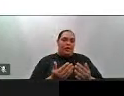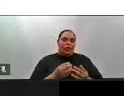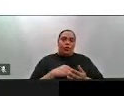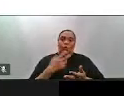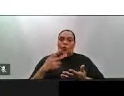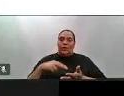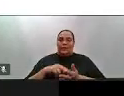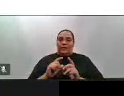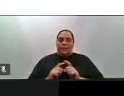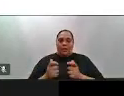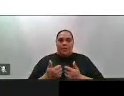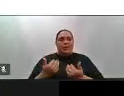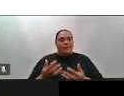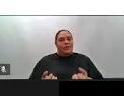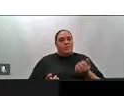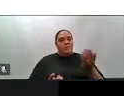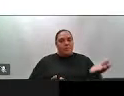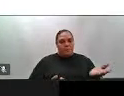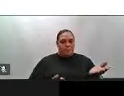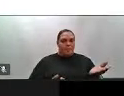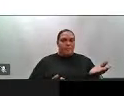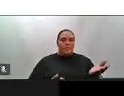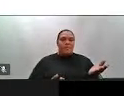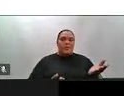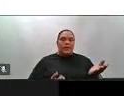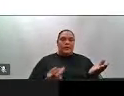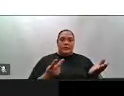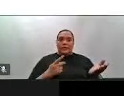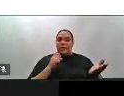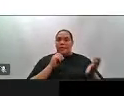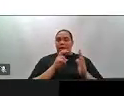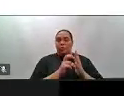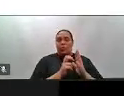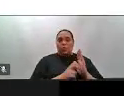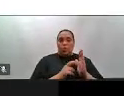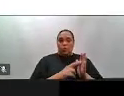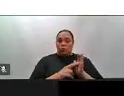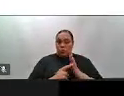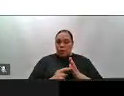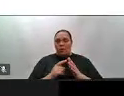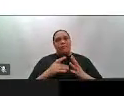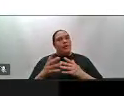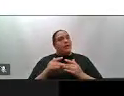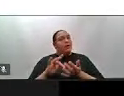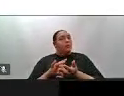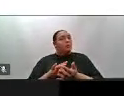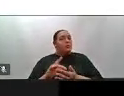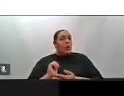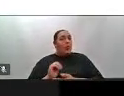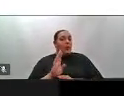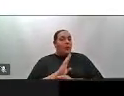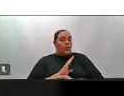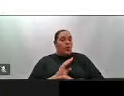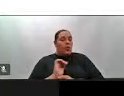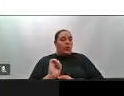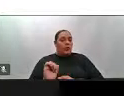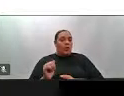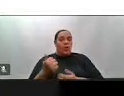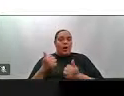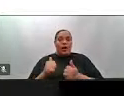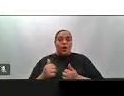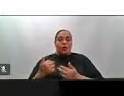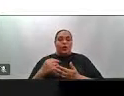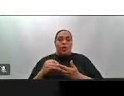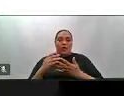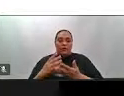Standing Committee, as the regulations require that for any vacancy on the board, the accounting officer must